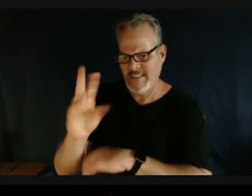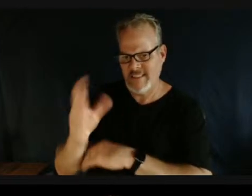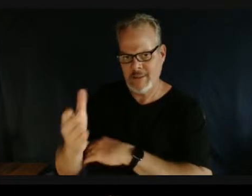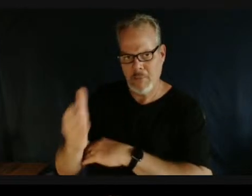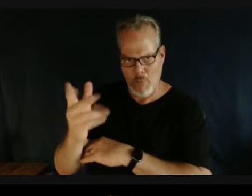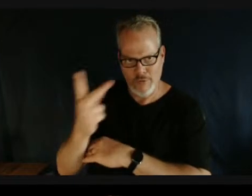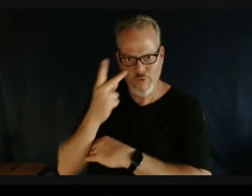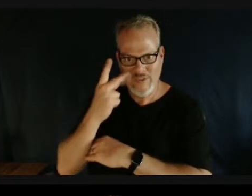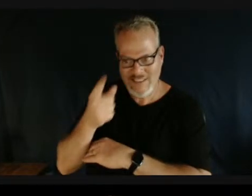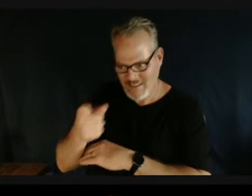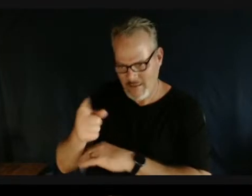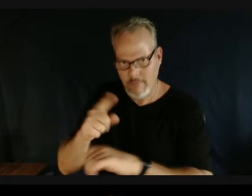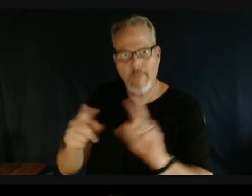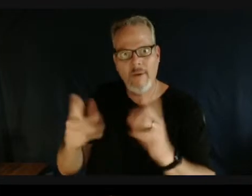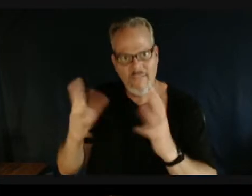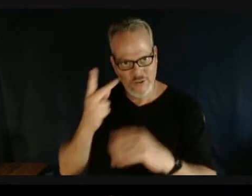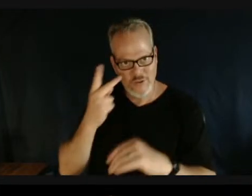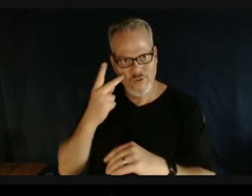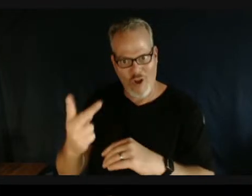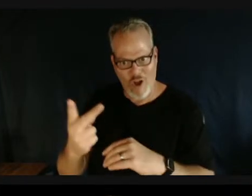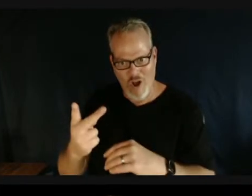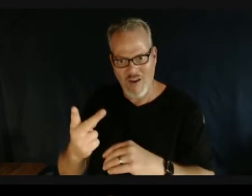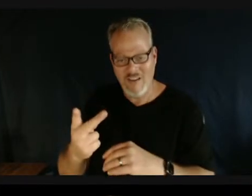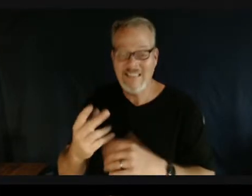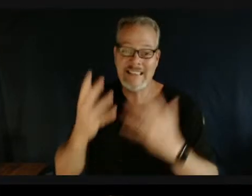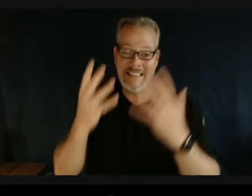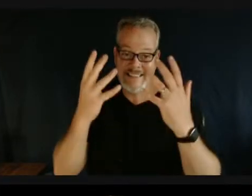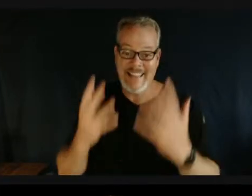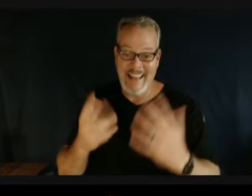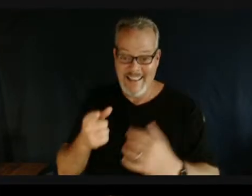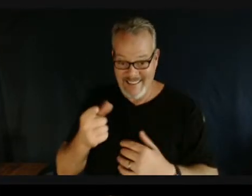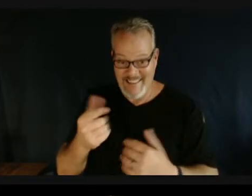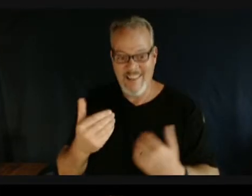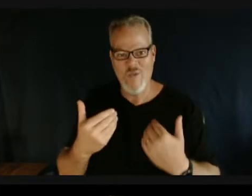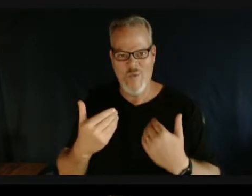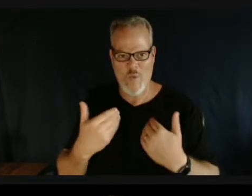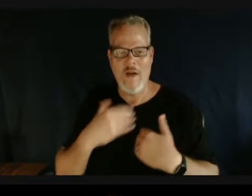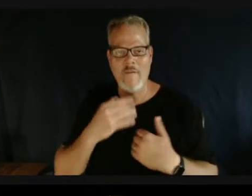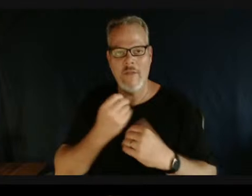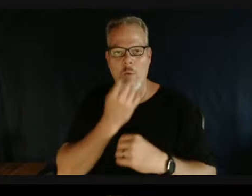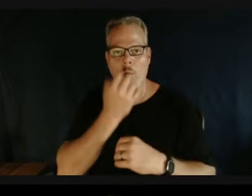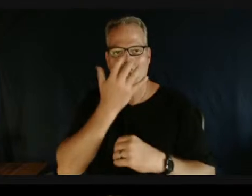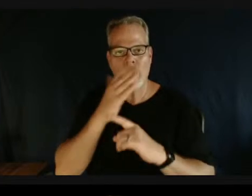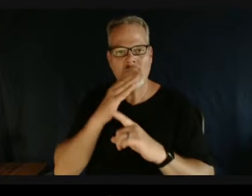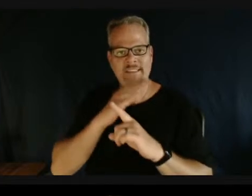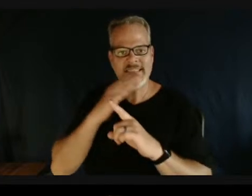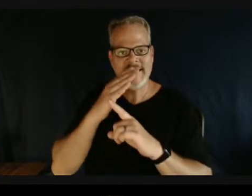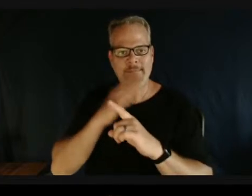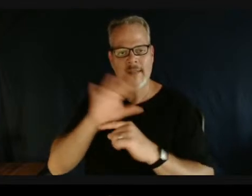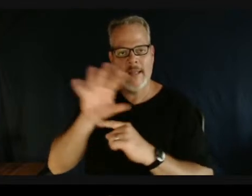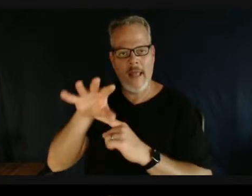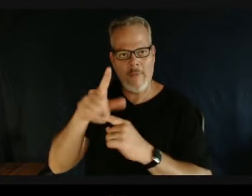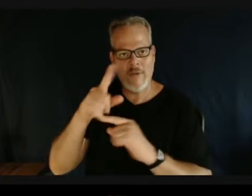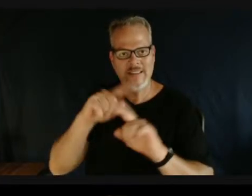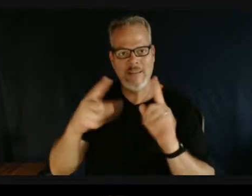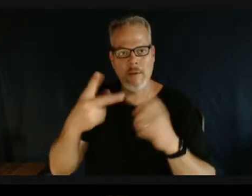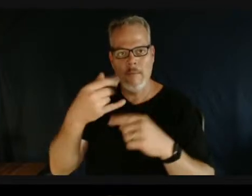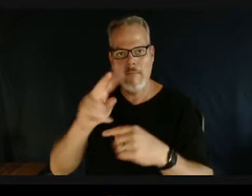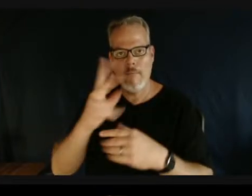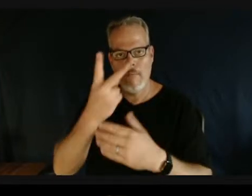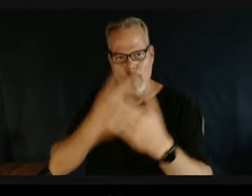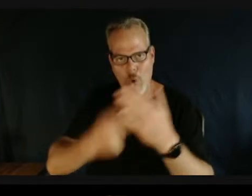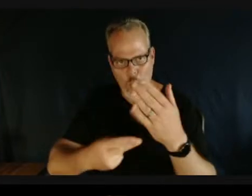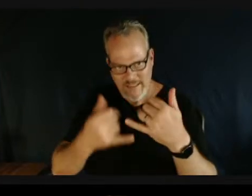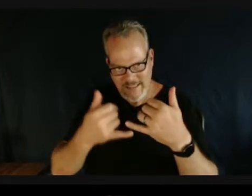there. Unfortunately, we do have the thermal camera and KW camera both still offline.